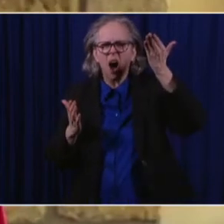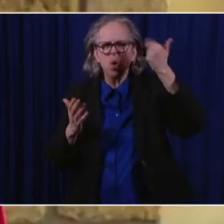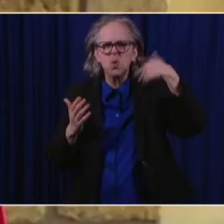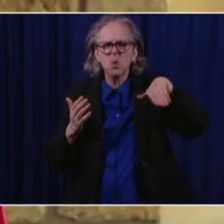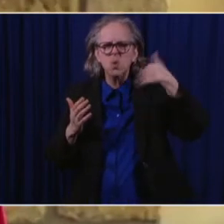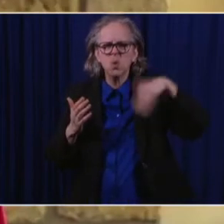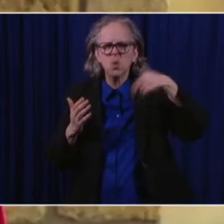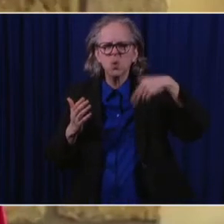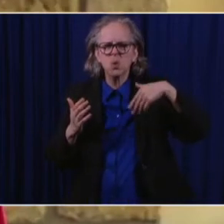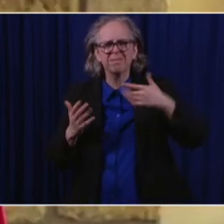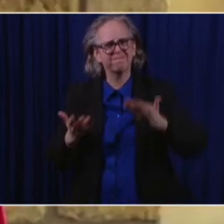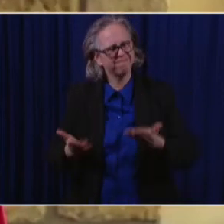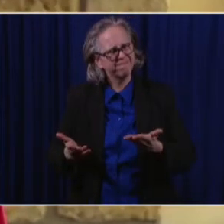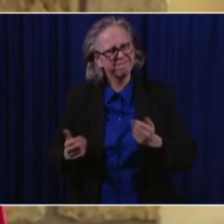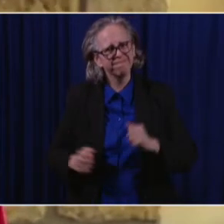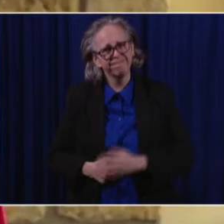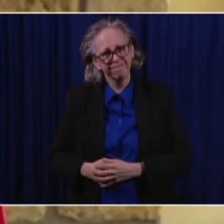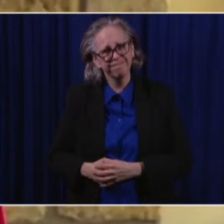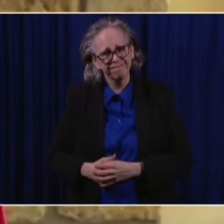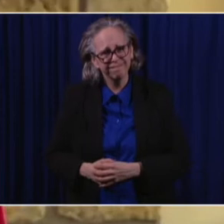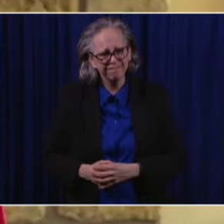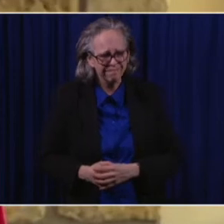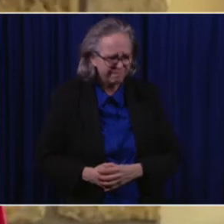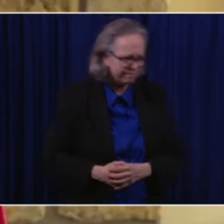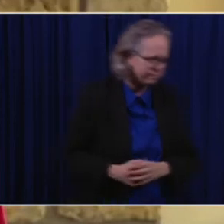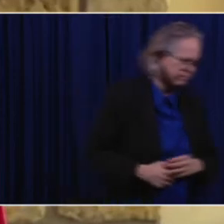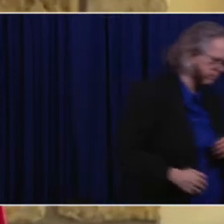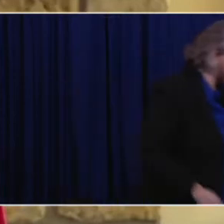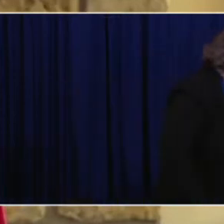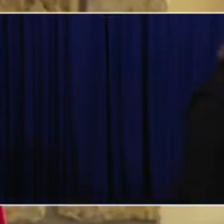Next question is from Shane Stegmiller at Hannah News Service.